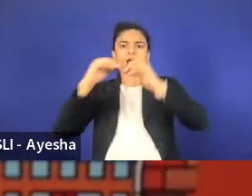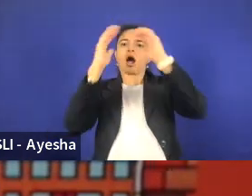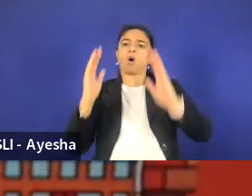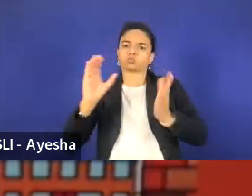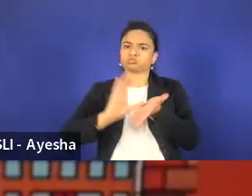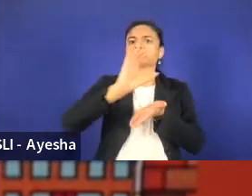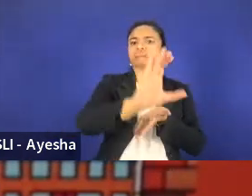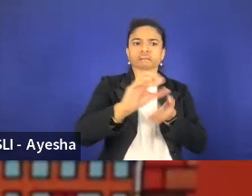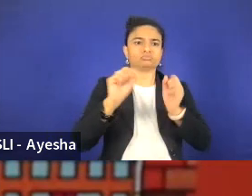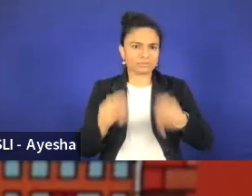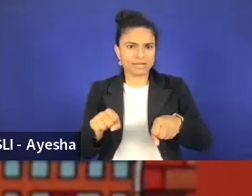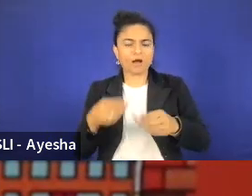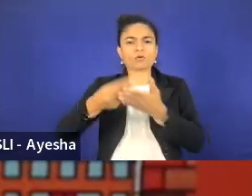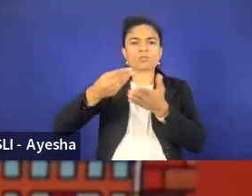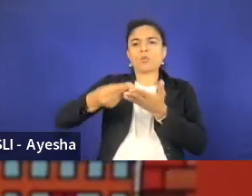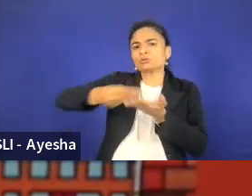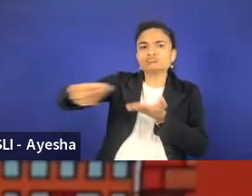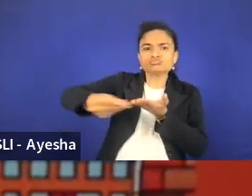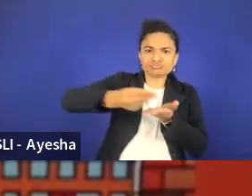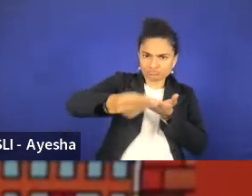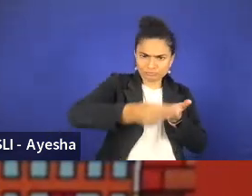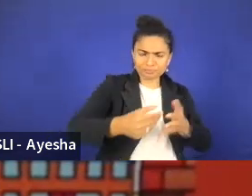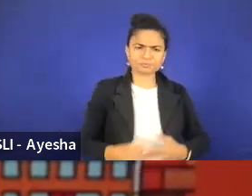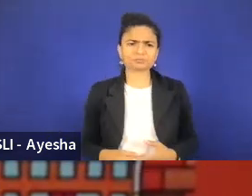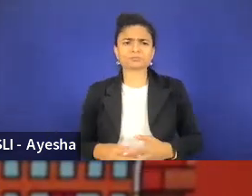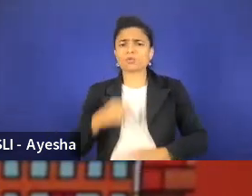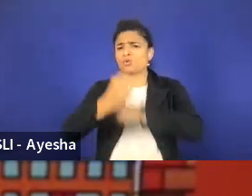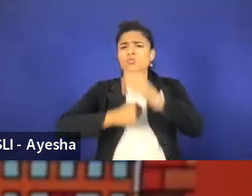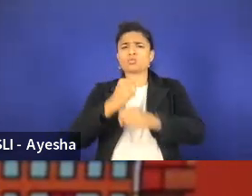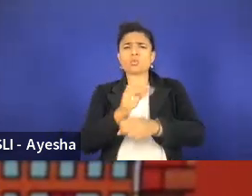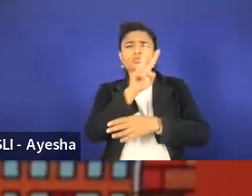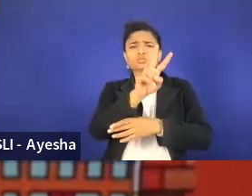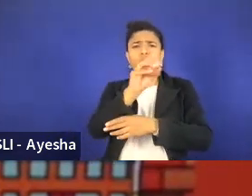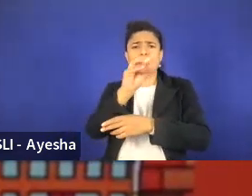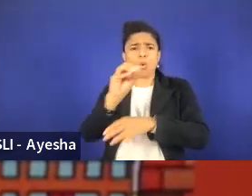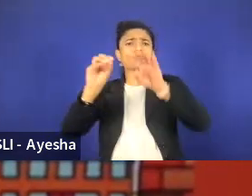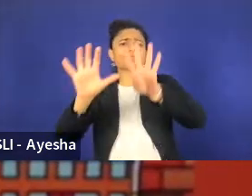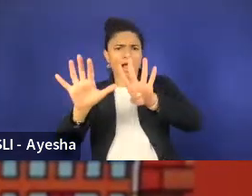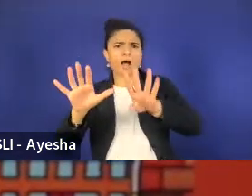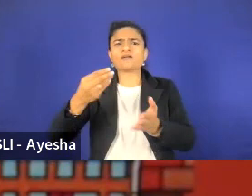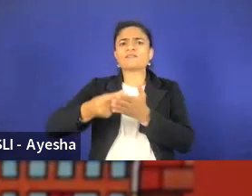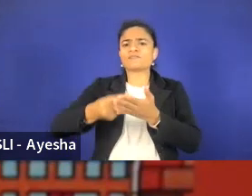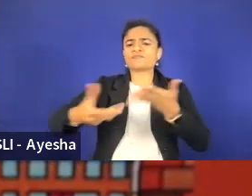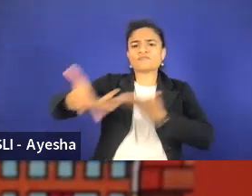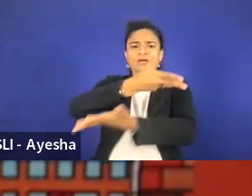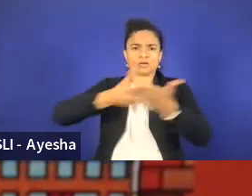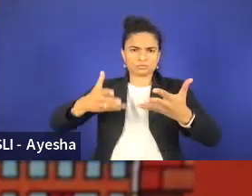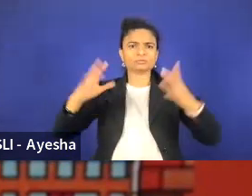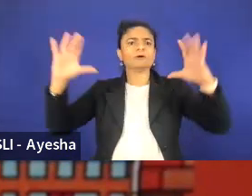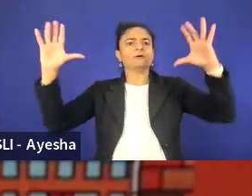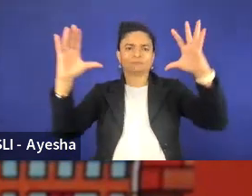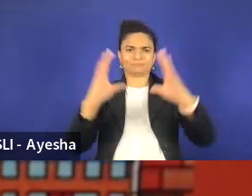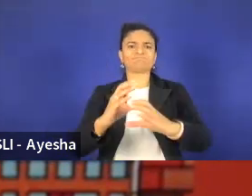People's Federation, the umbrella organizations of and for persons with disabilities, with their affiliate